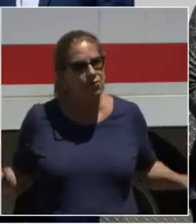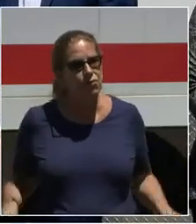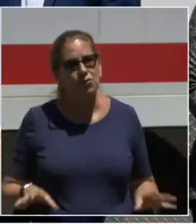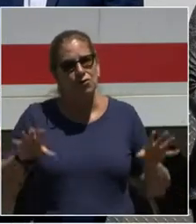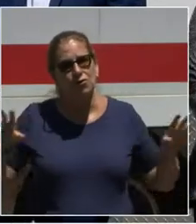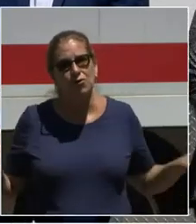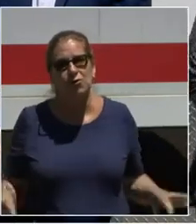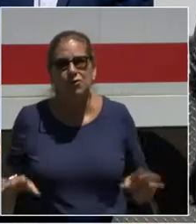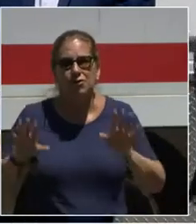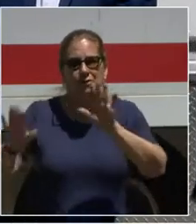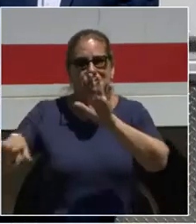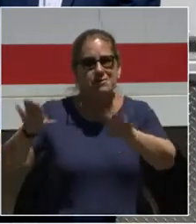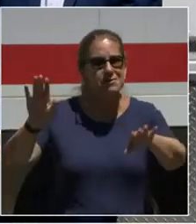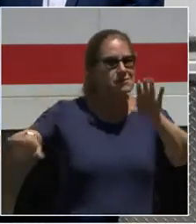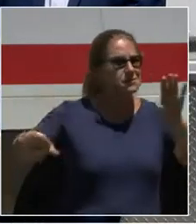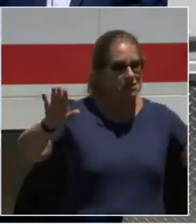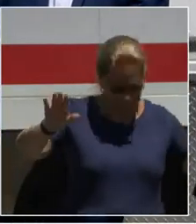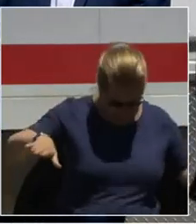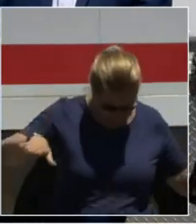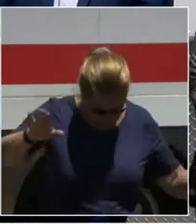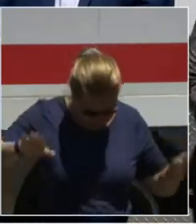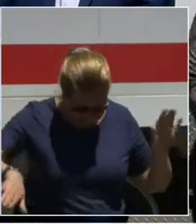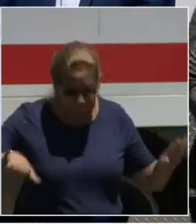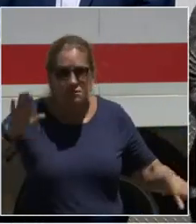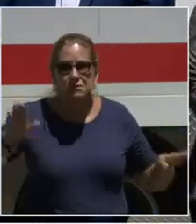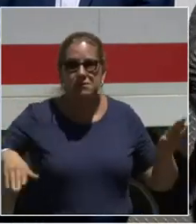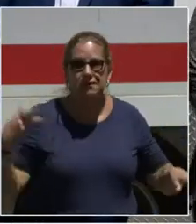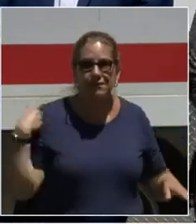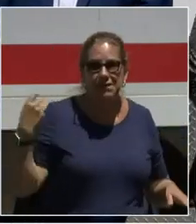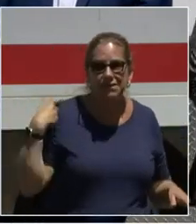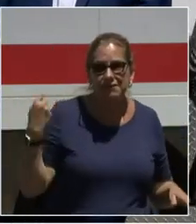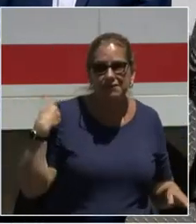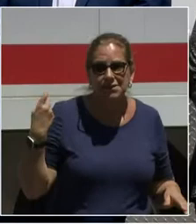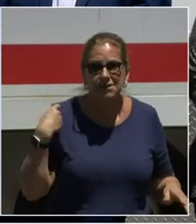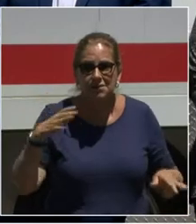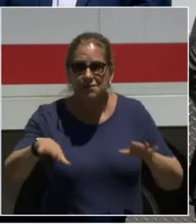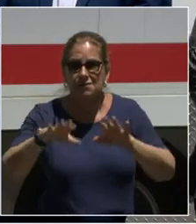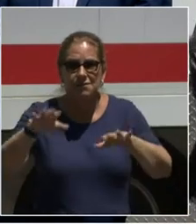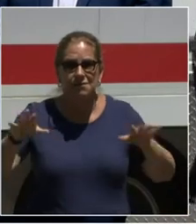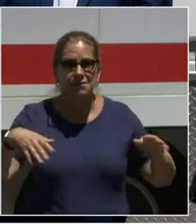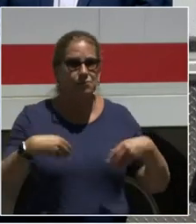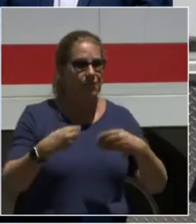of services that they need so that our schools can stay open. That includes having